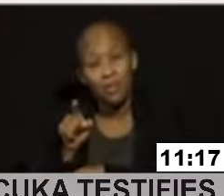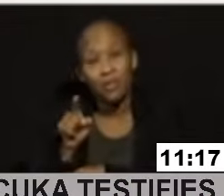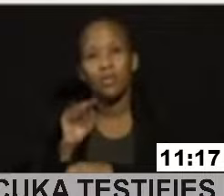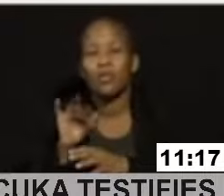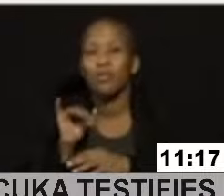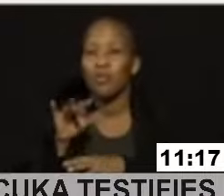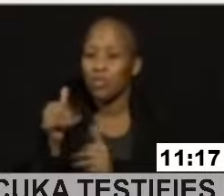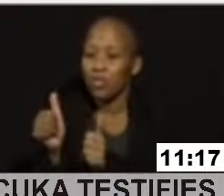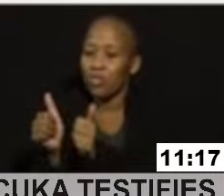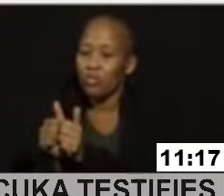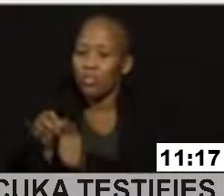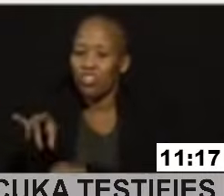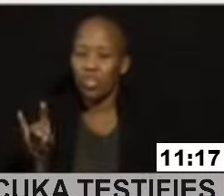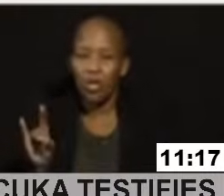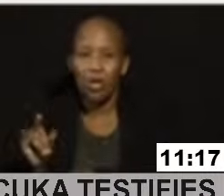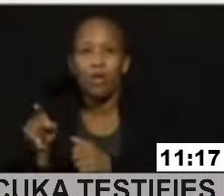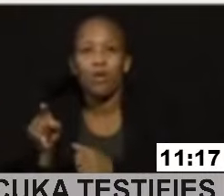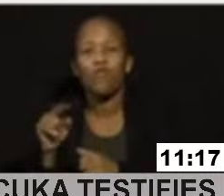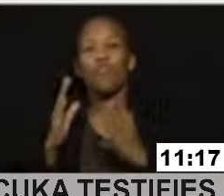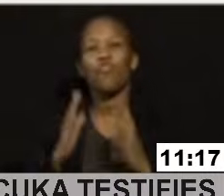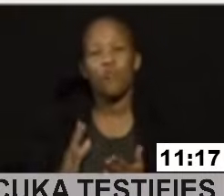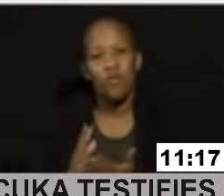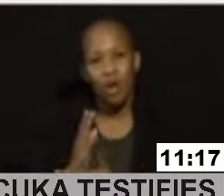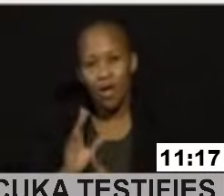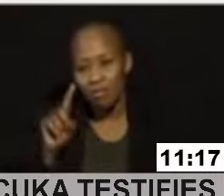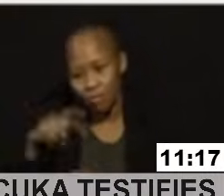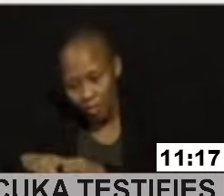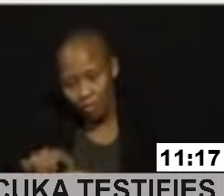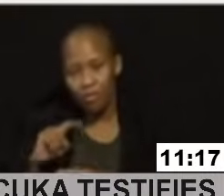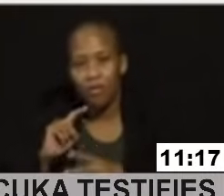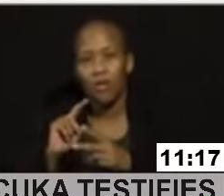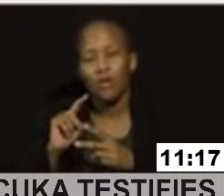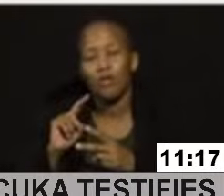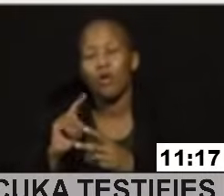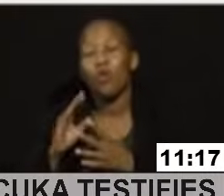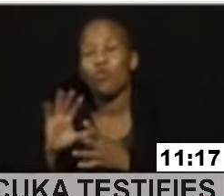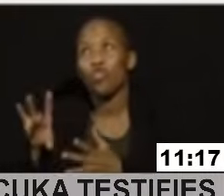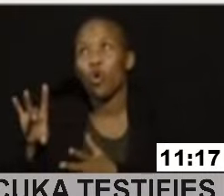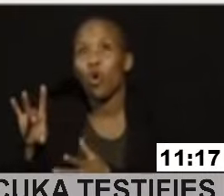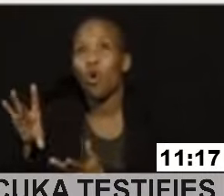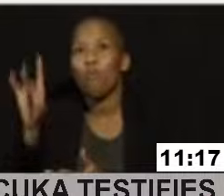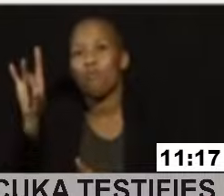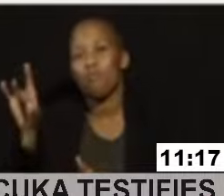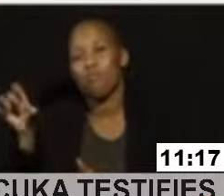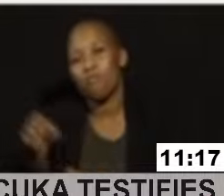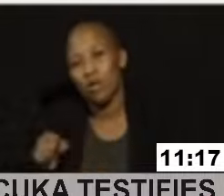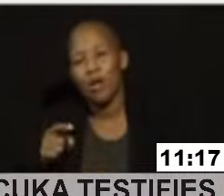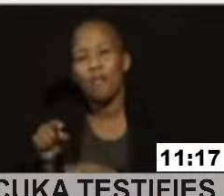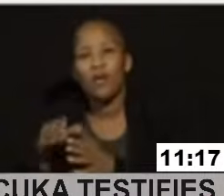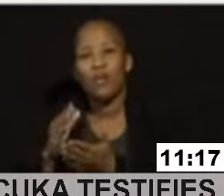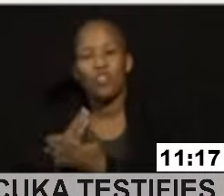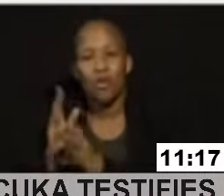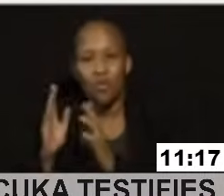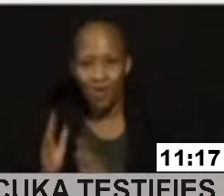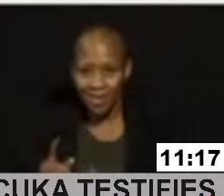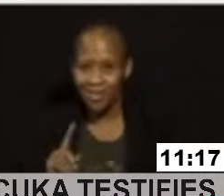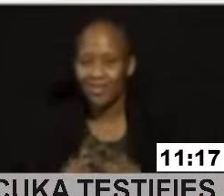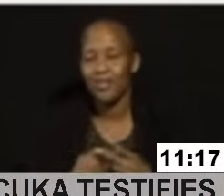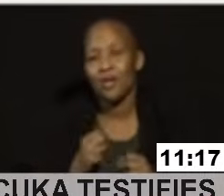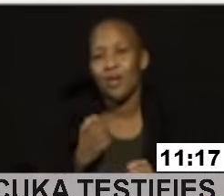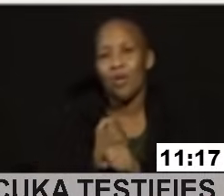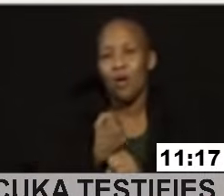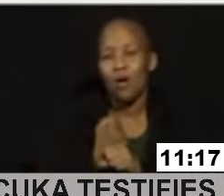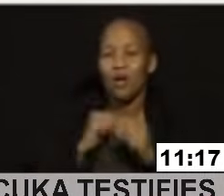Commission, the joint committee that appointed the Public Protector, served on the Rules Committee, served on the